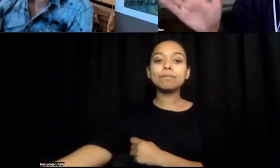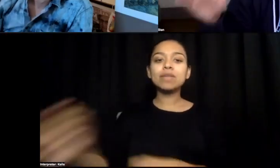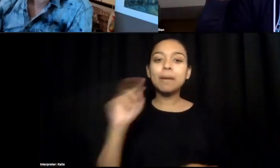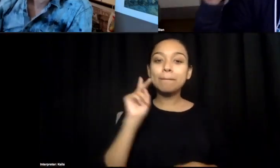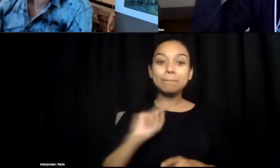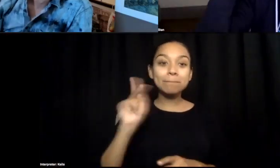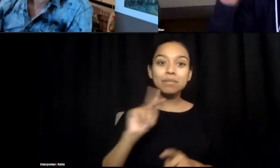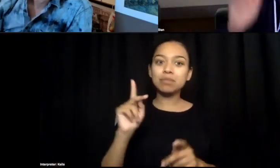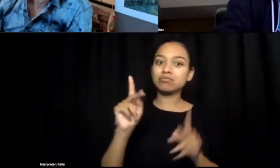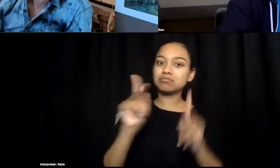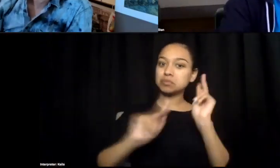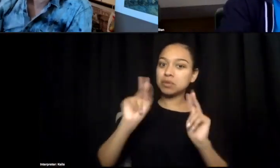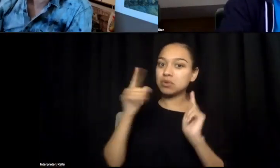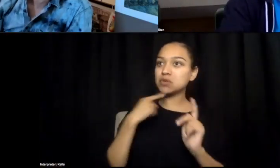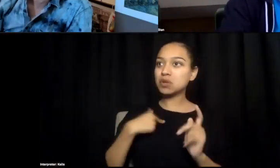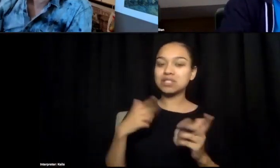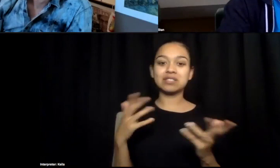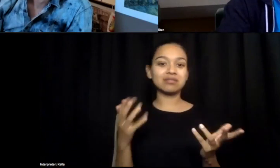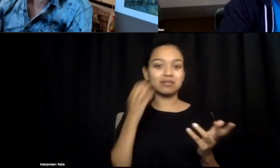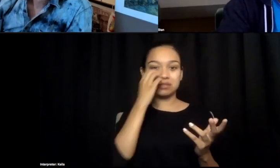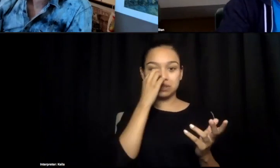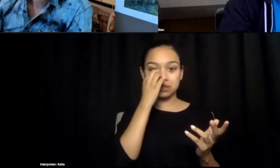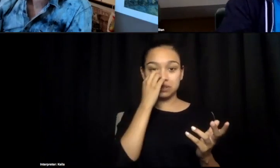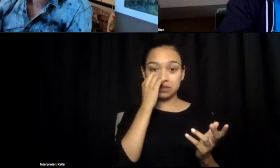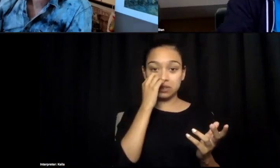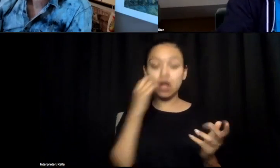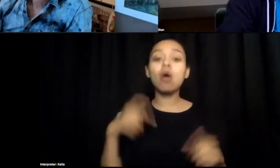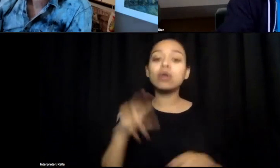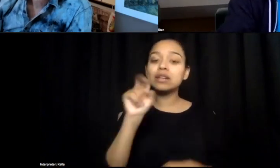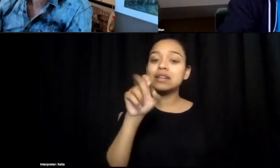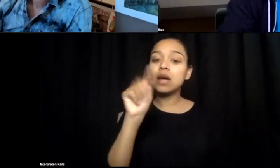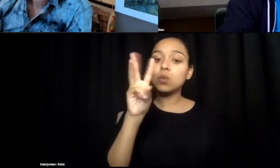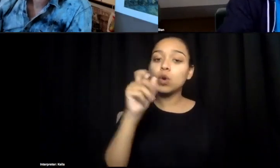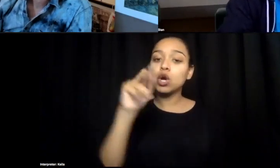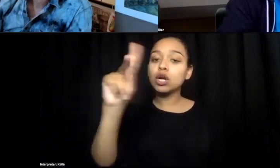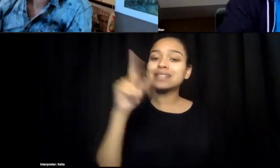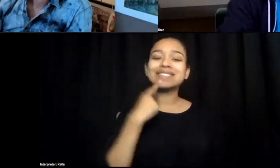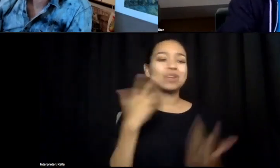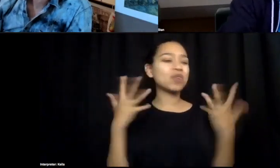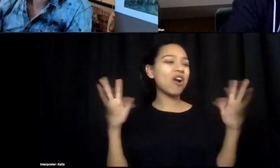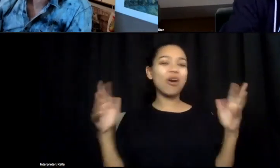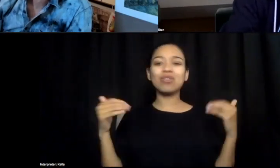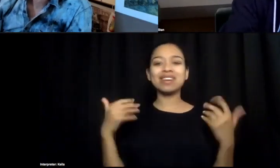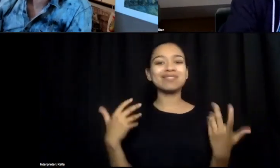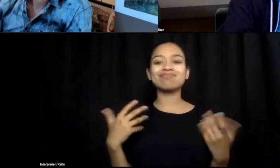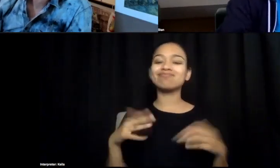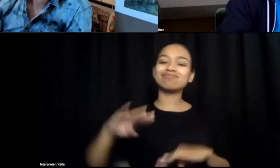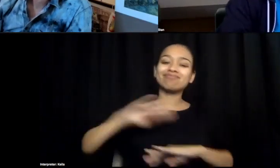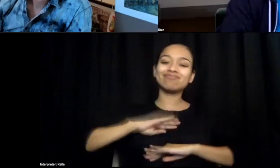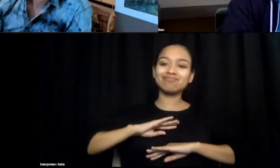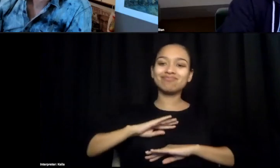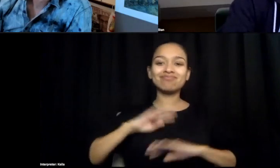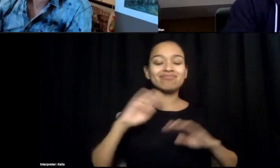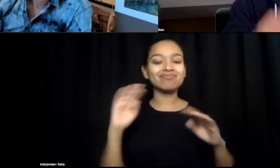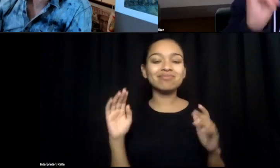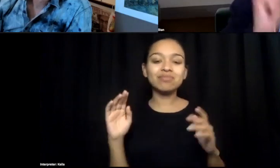characters. We already did our one lesbian show for the year. So you can have 500 crime shows and doctor shows and